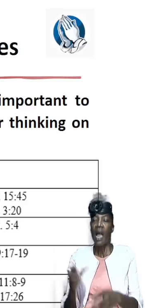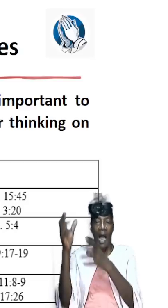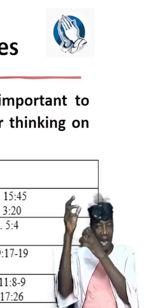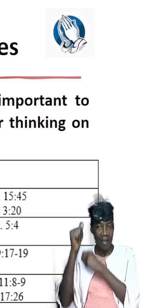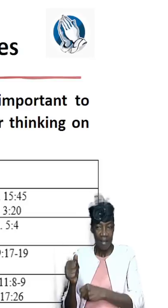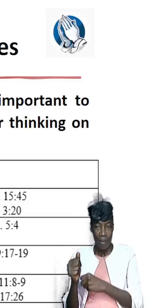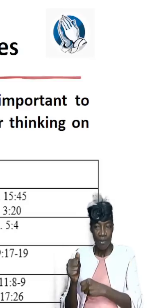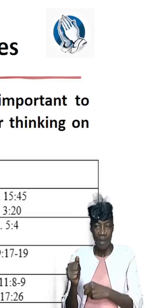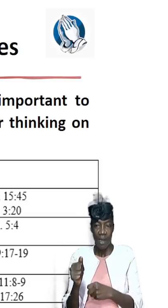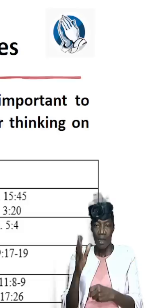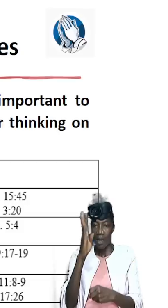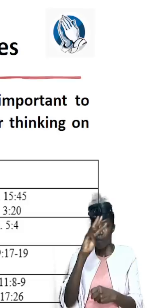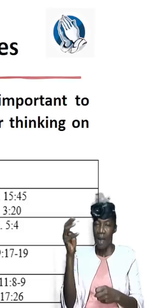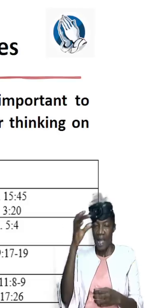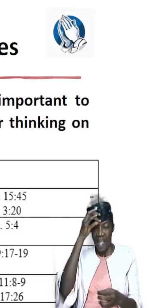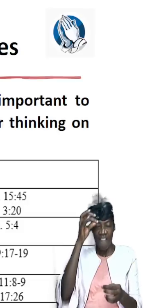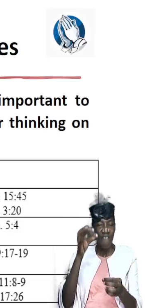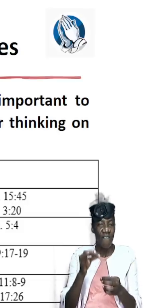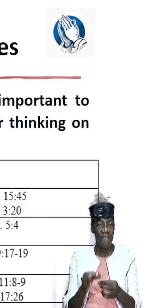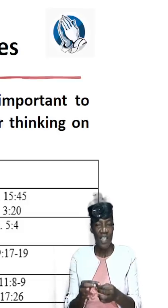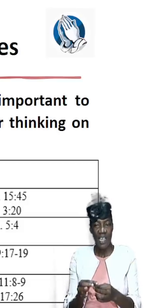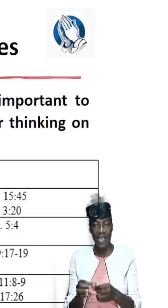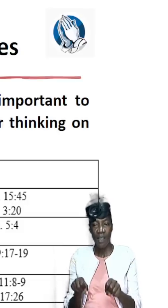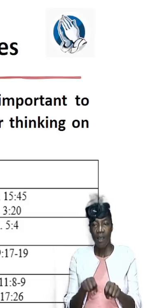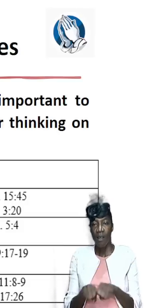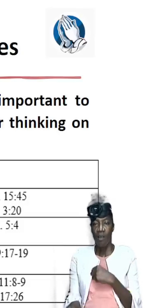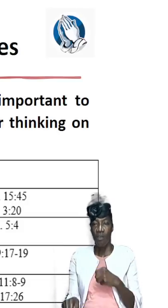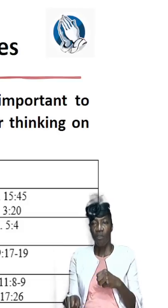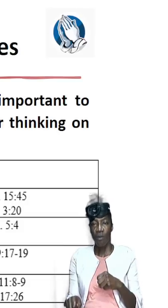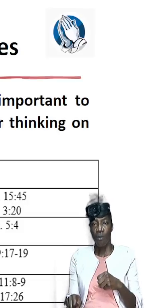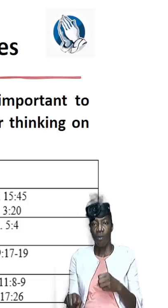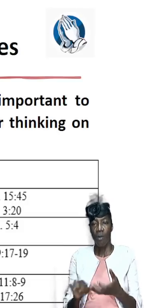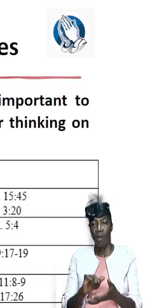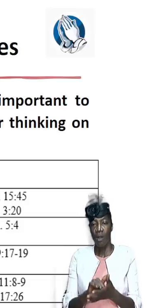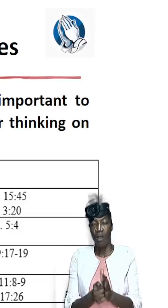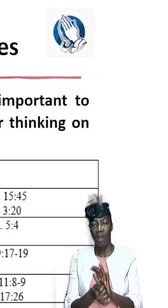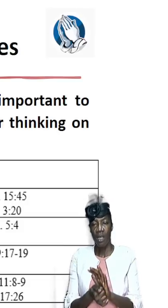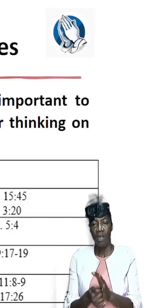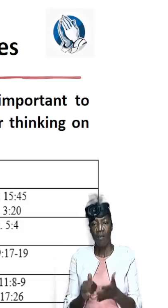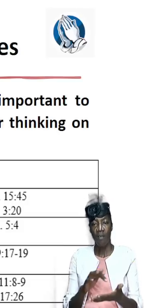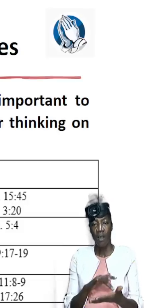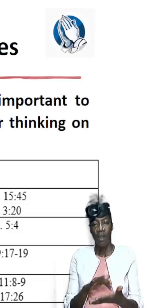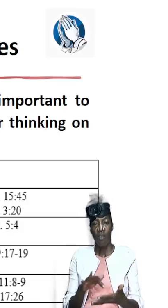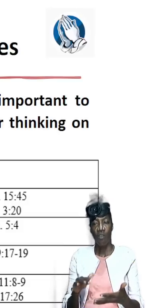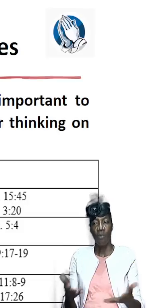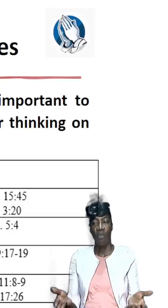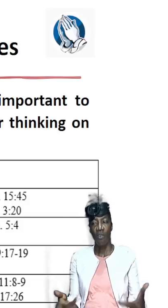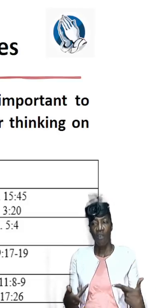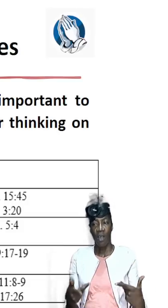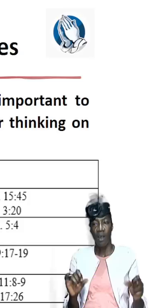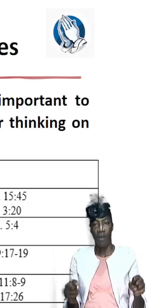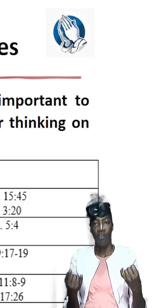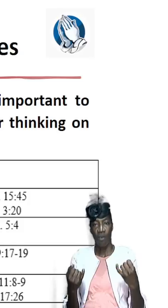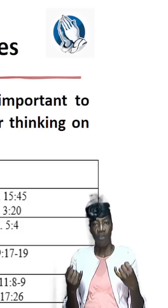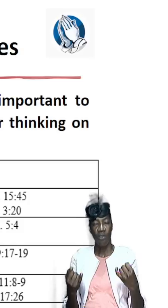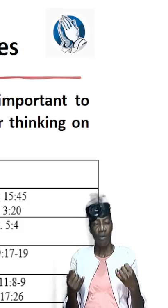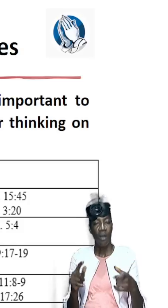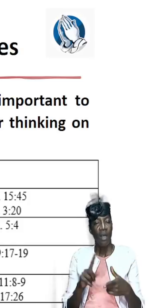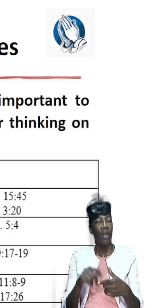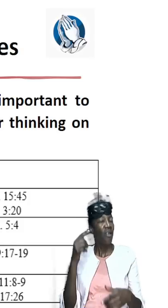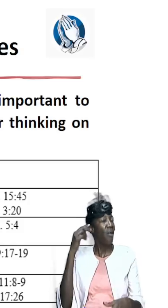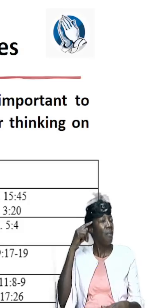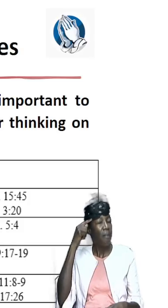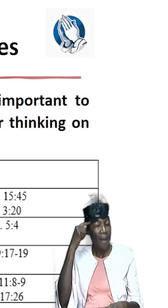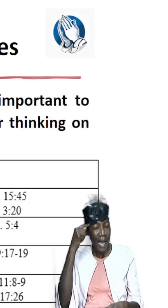accepted by faith. And so these scriptures are here just to jog our minds